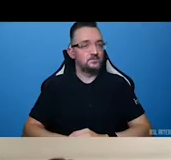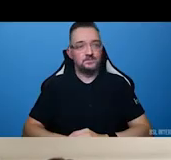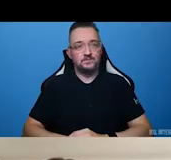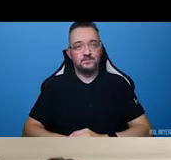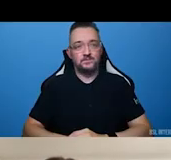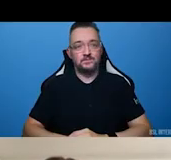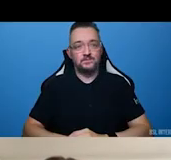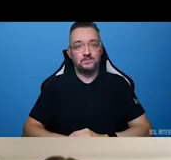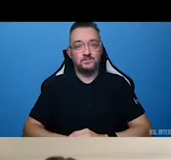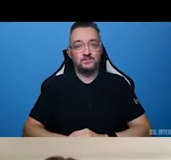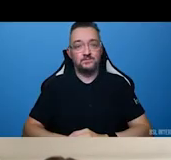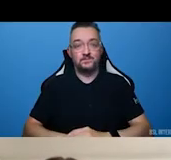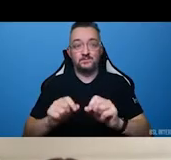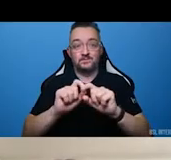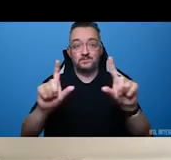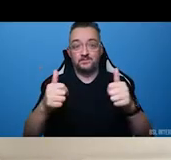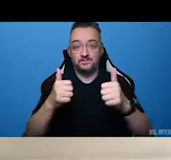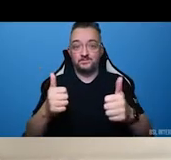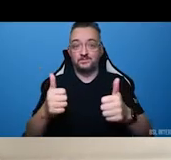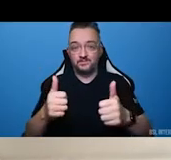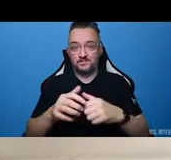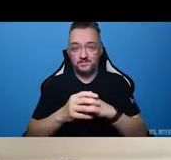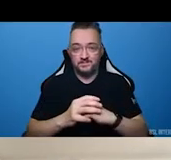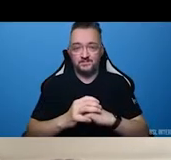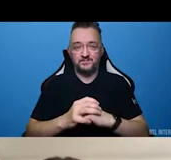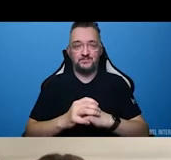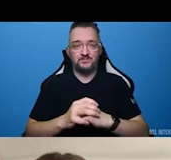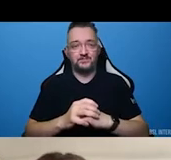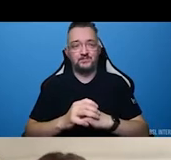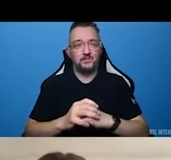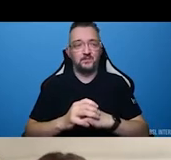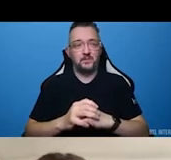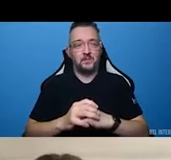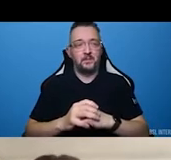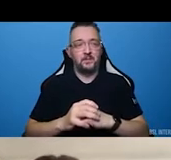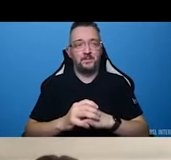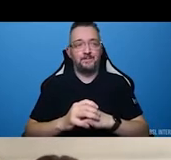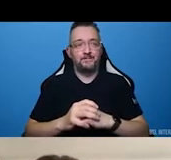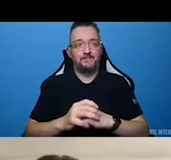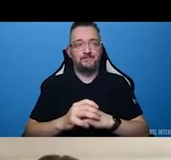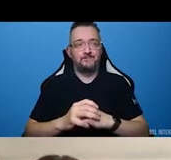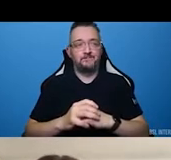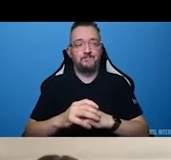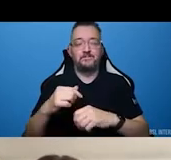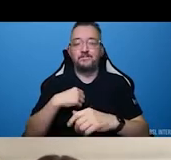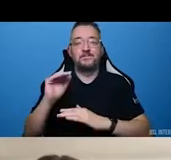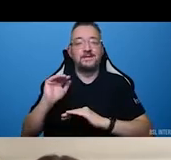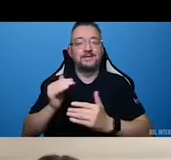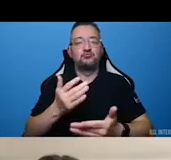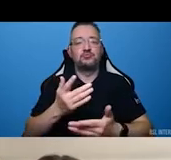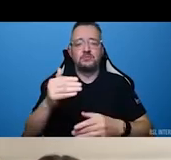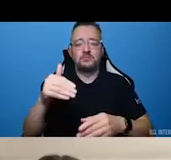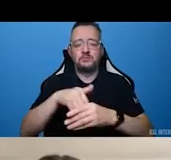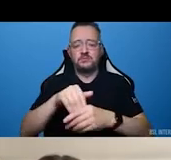Okay, can everybody see that? Are we good? Yeah, great. Excellent. Okay, so I'm just going to introduce the context